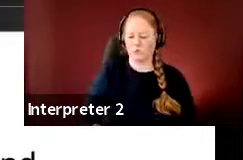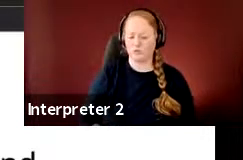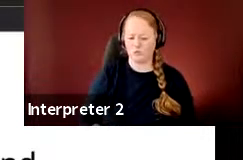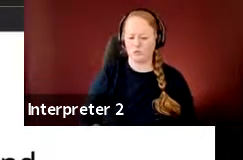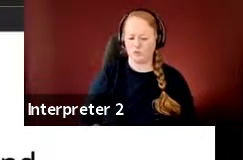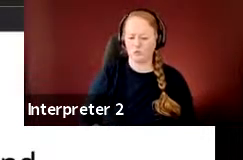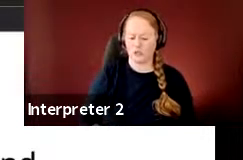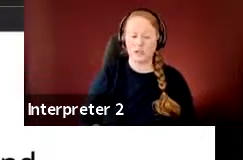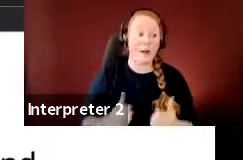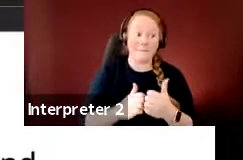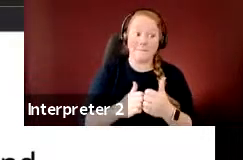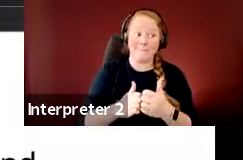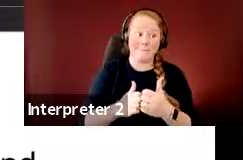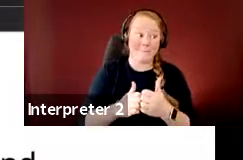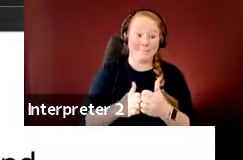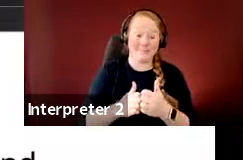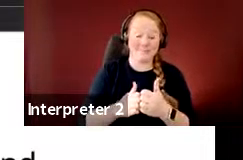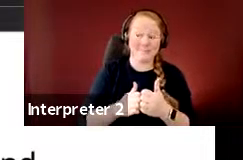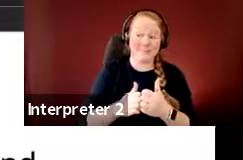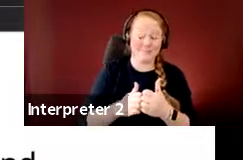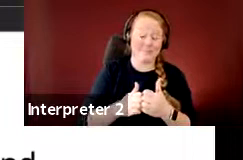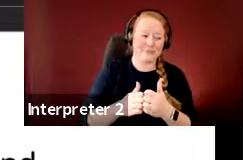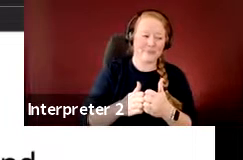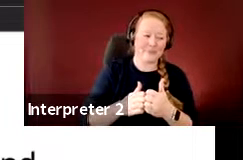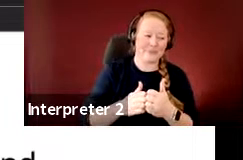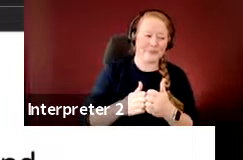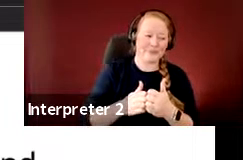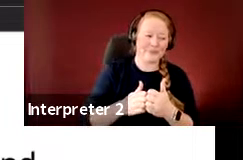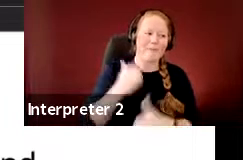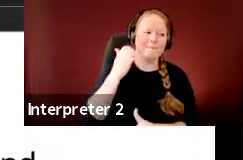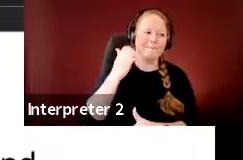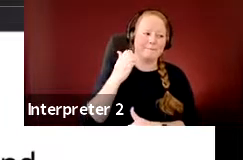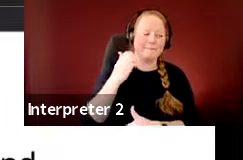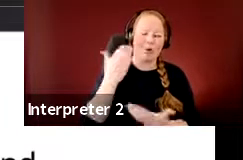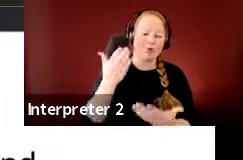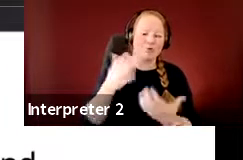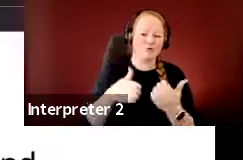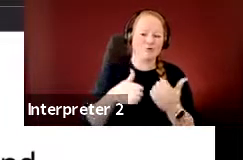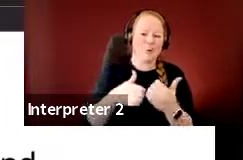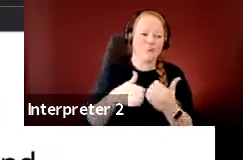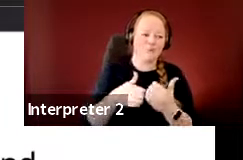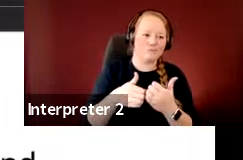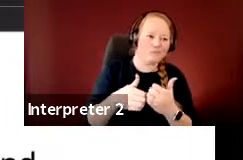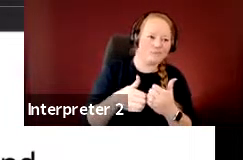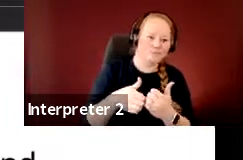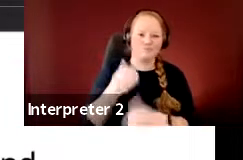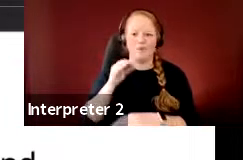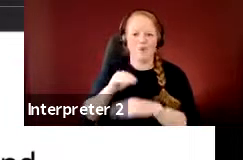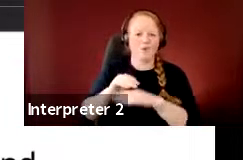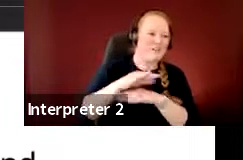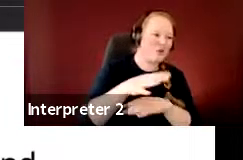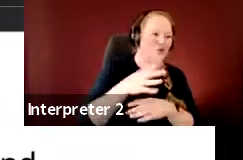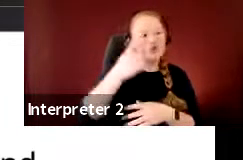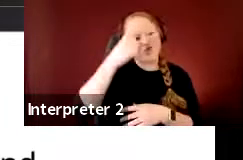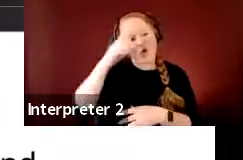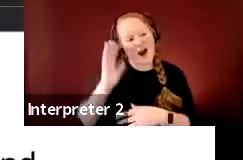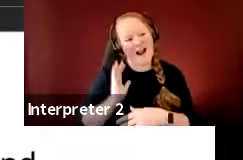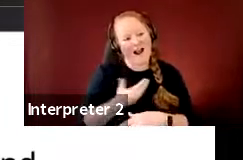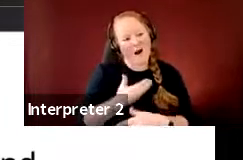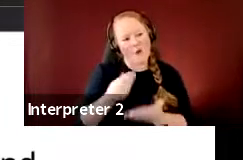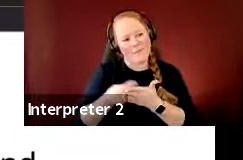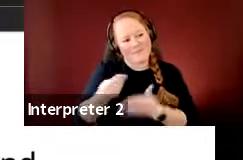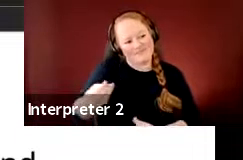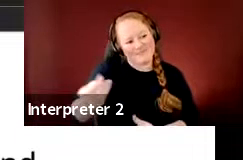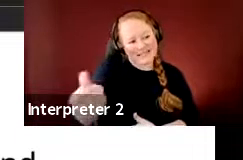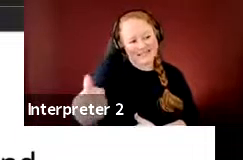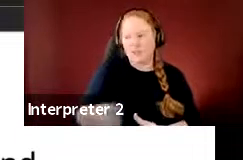bang for all of our dollars spent, and then select pilot activities with the potential to set up longer term